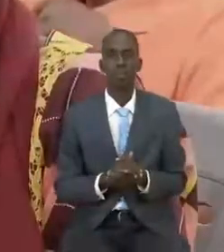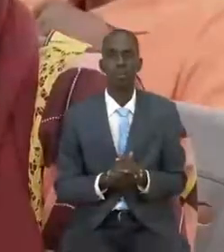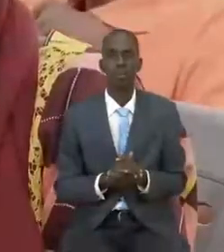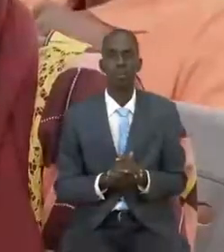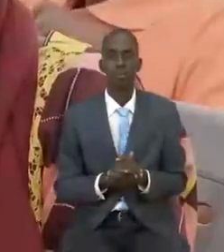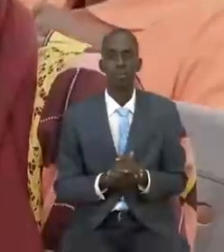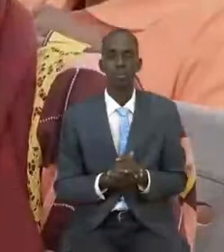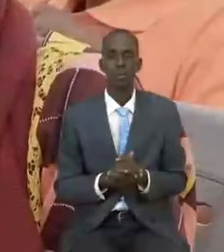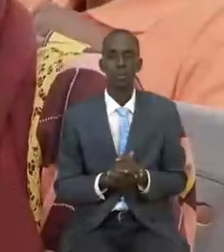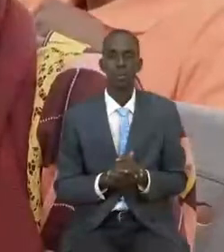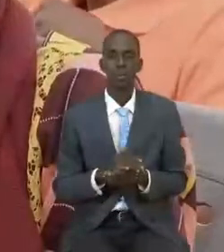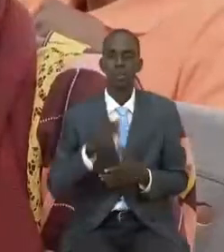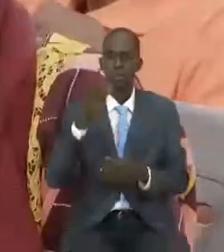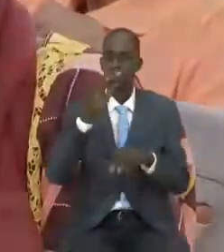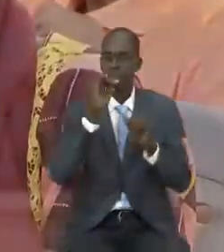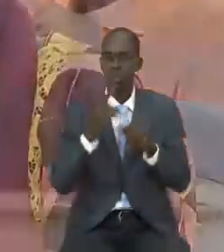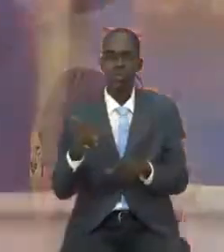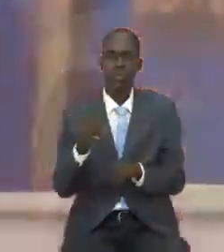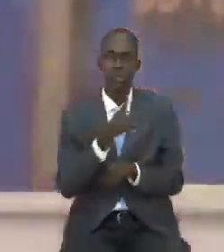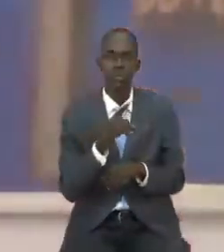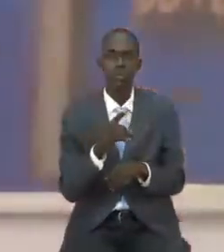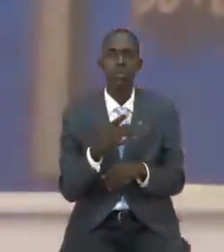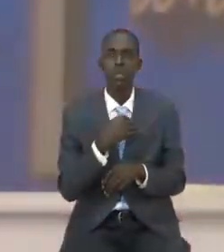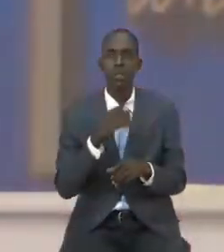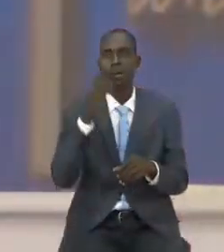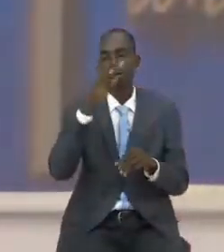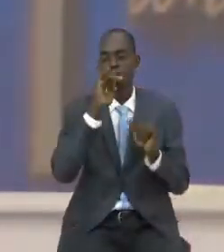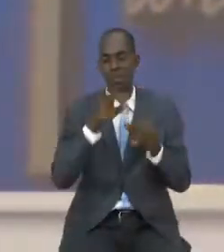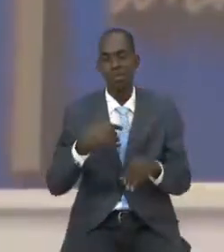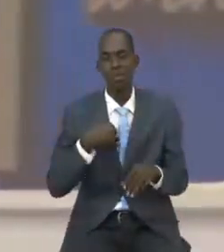God bless you. Amen. And God bless me too.